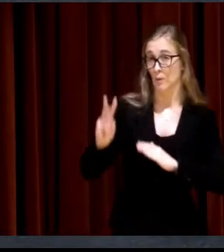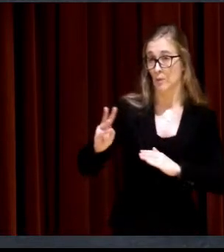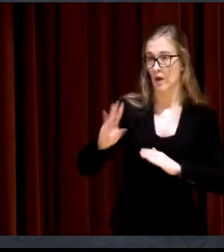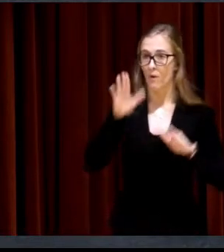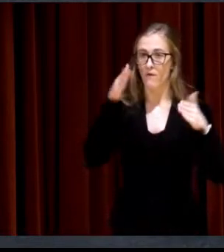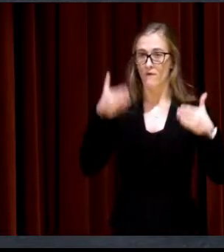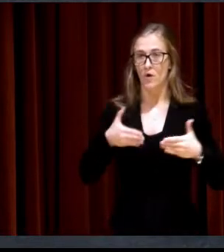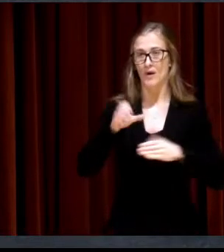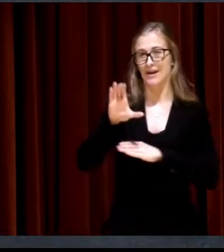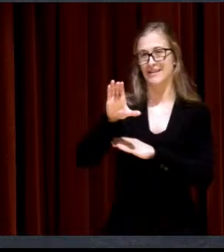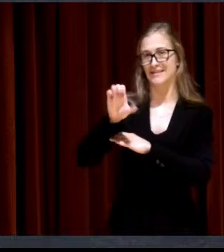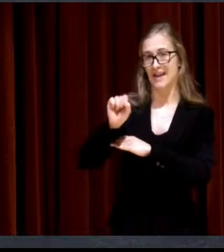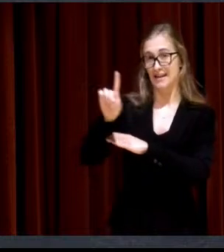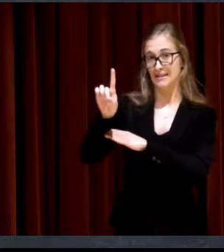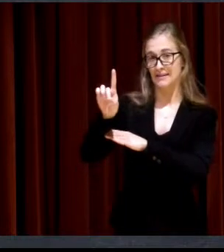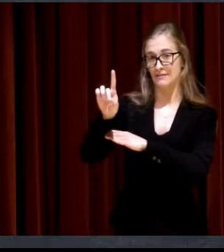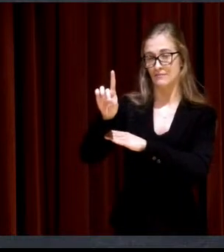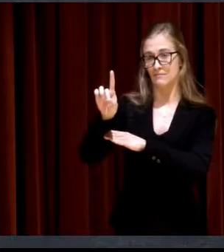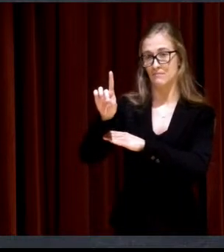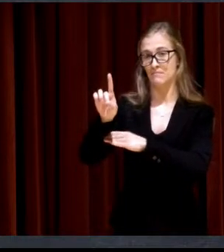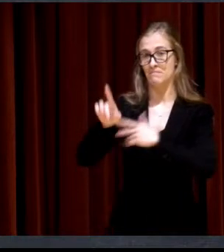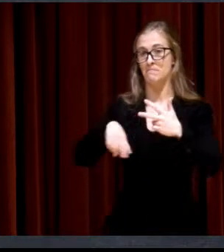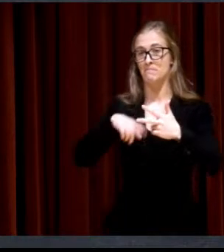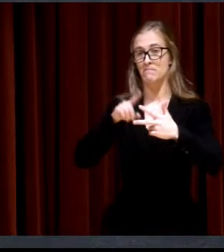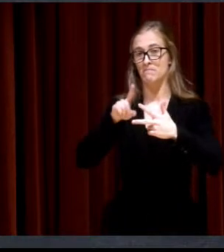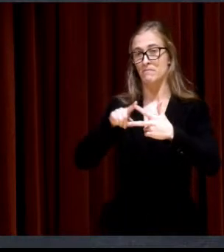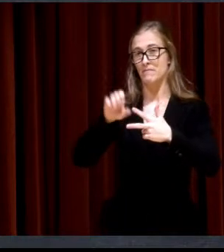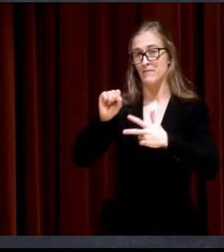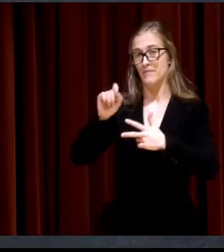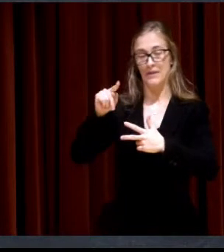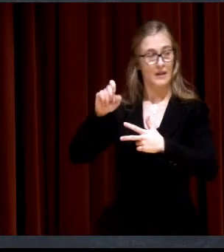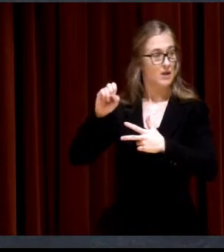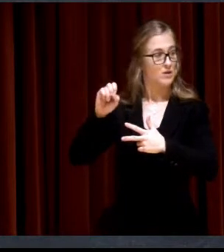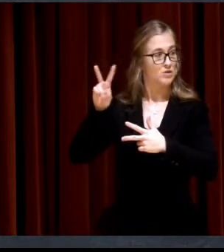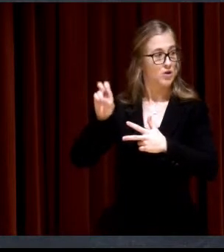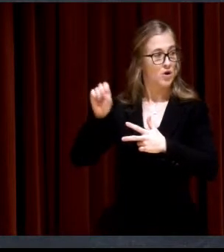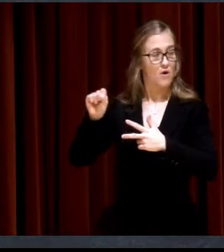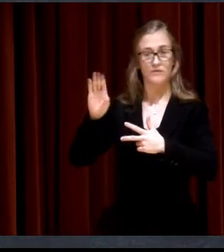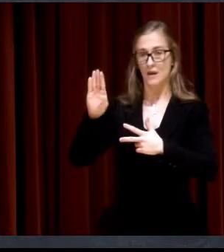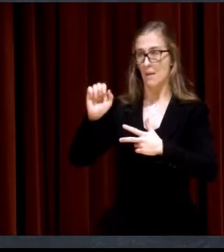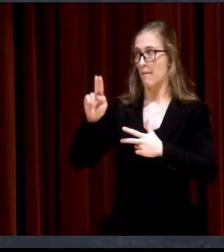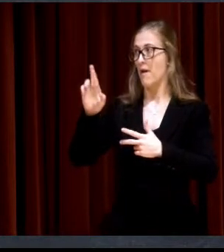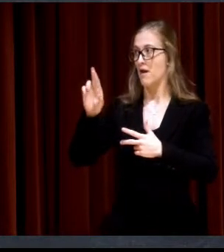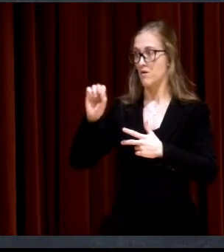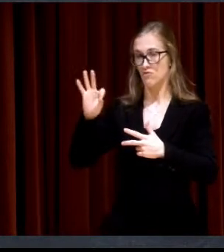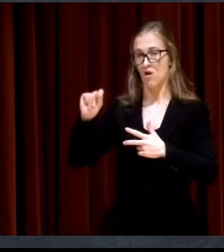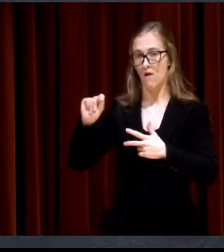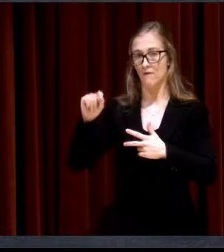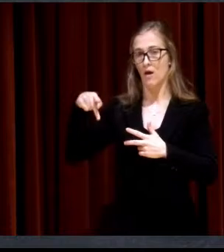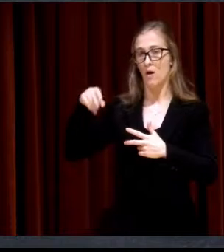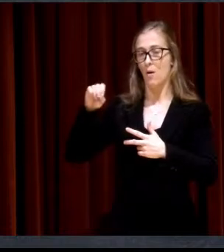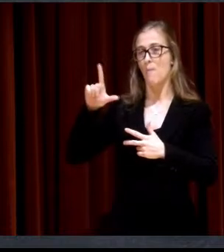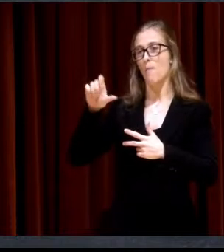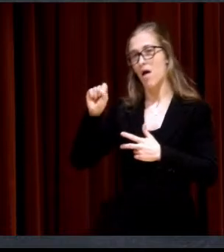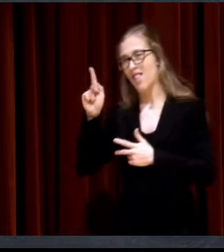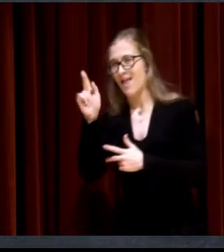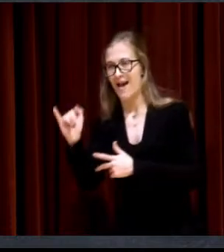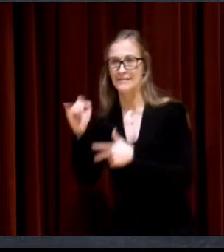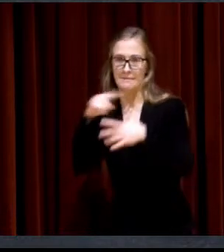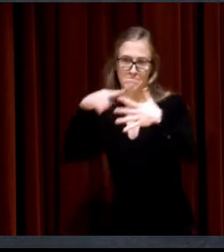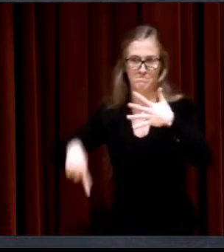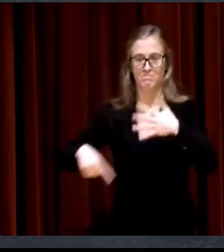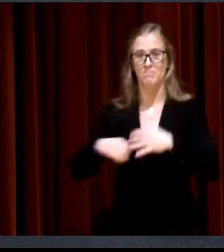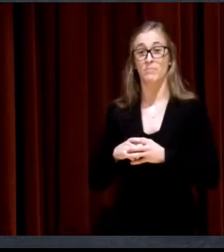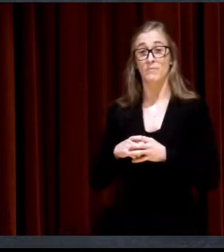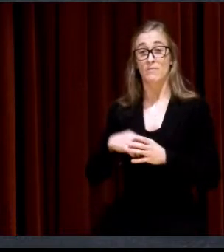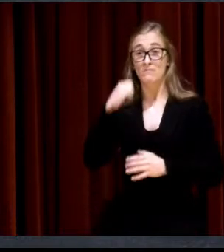Christina, Palmer, and Stubbs, and Bancroft, and Bayard, and Pulaski. Because every day that